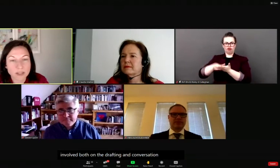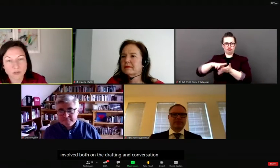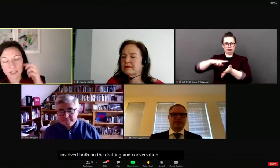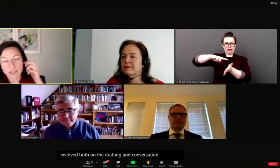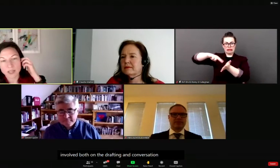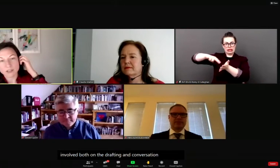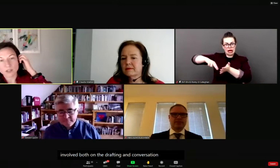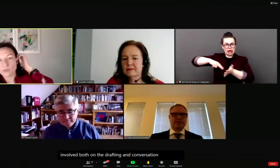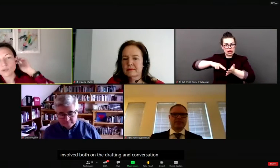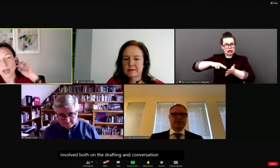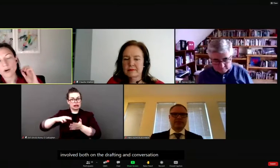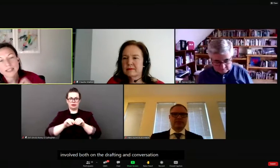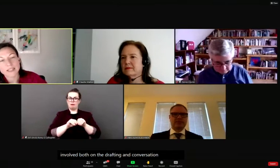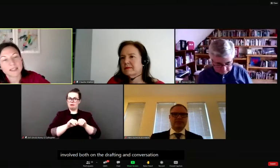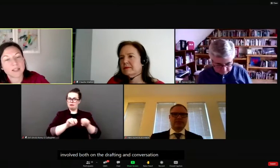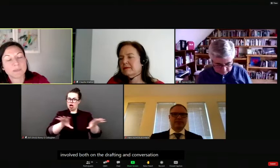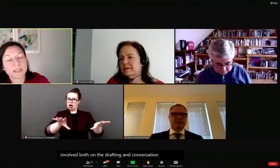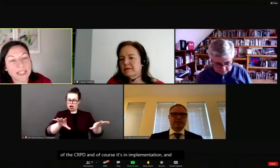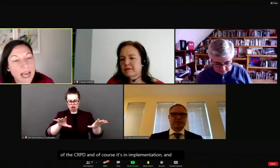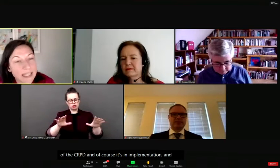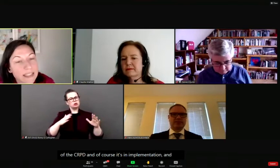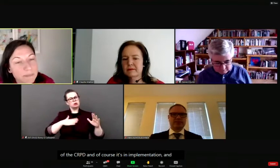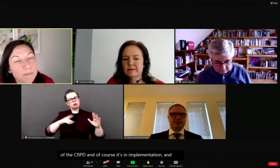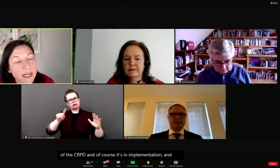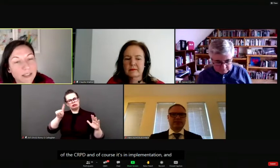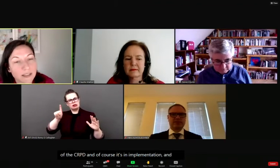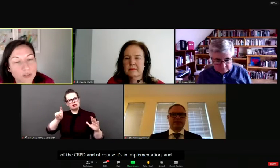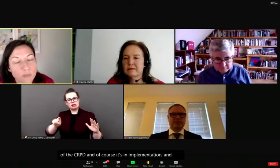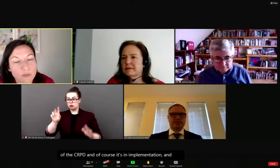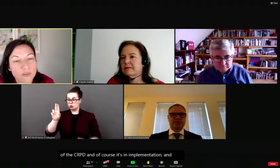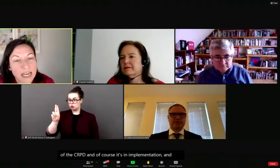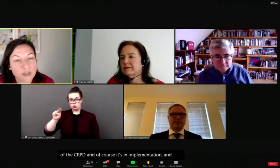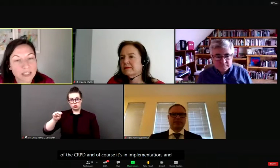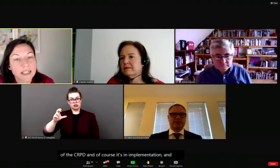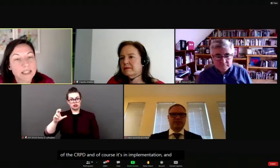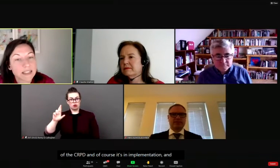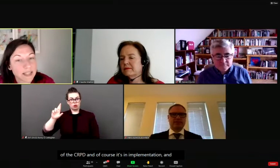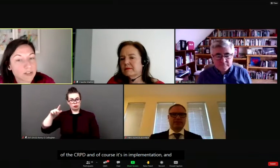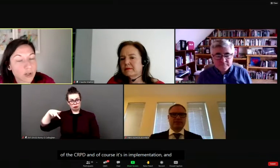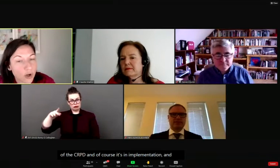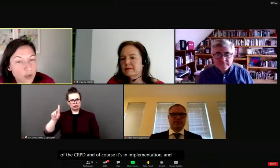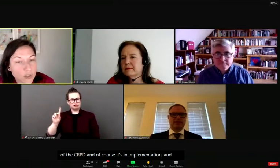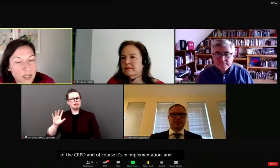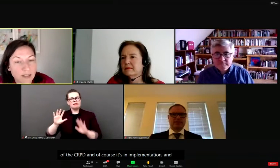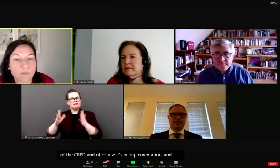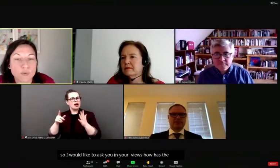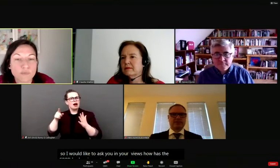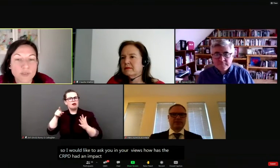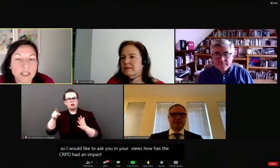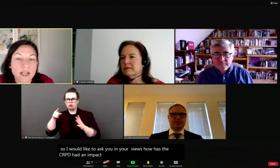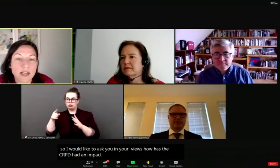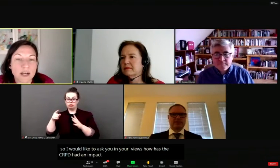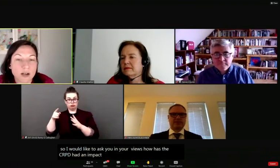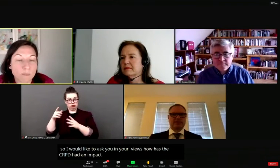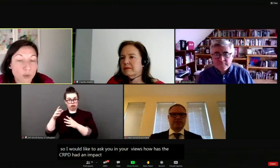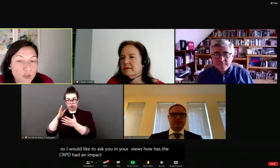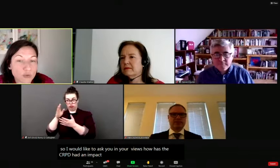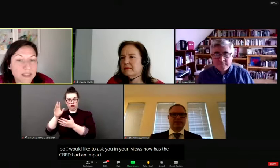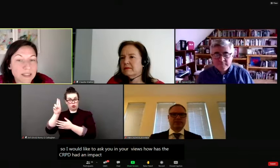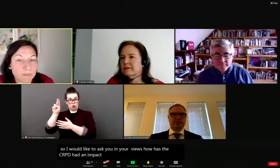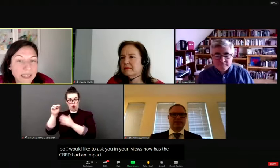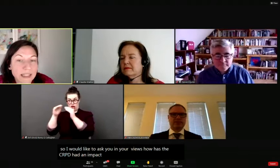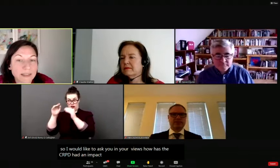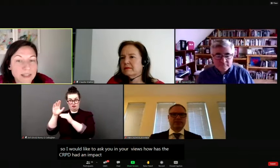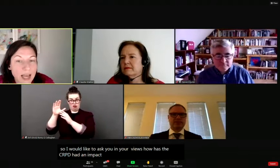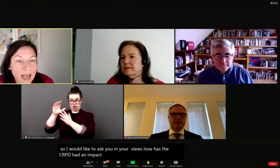to ask you, in your views, how has the CRPD had an impact in terms of changing states' laws and improving persons